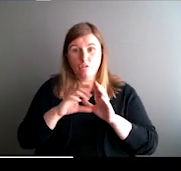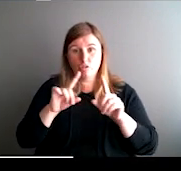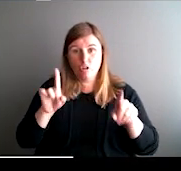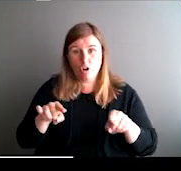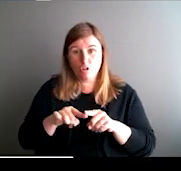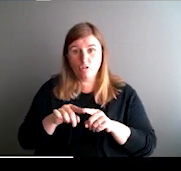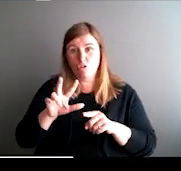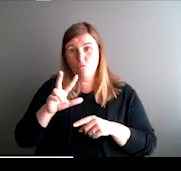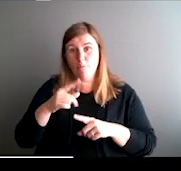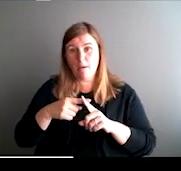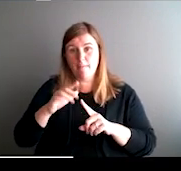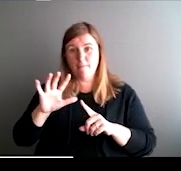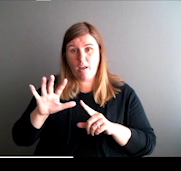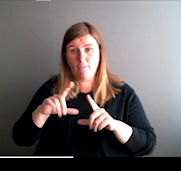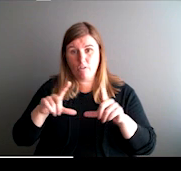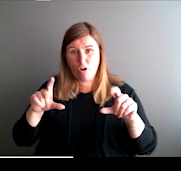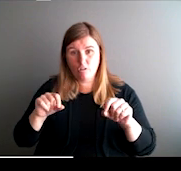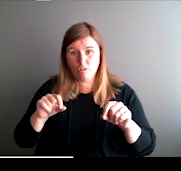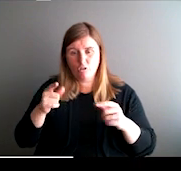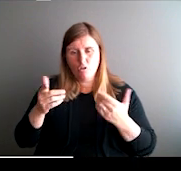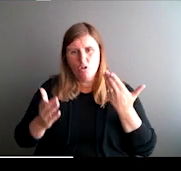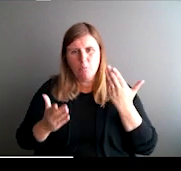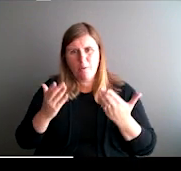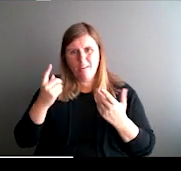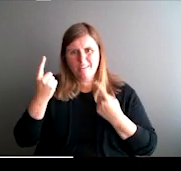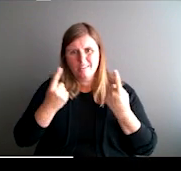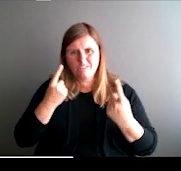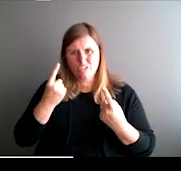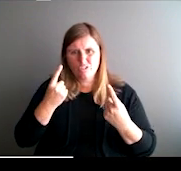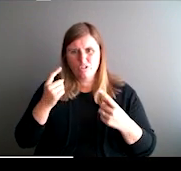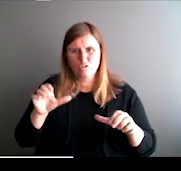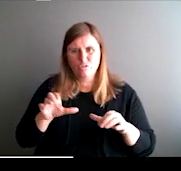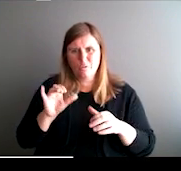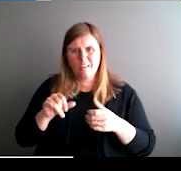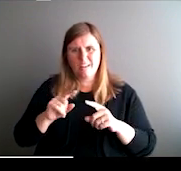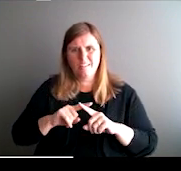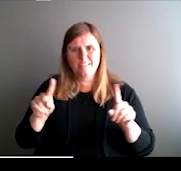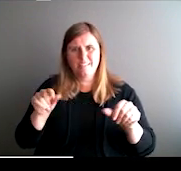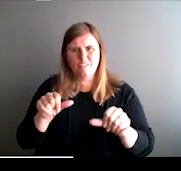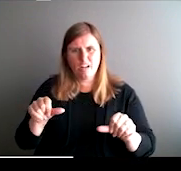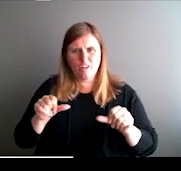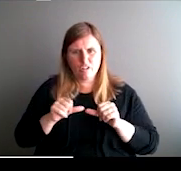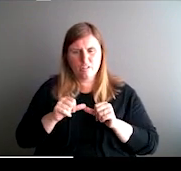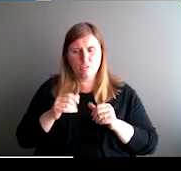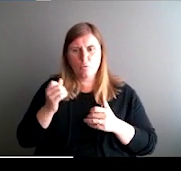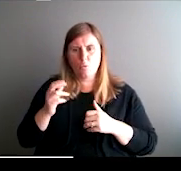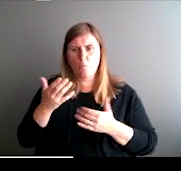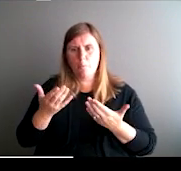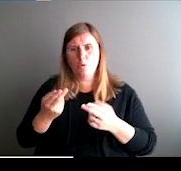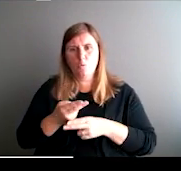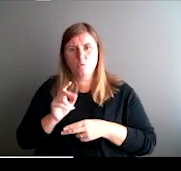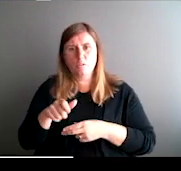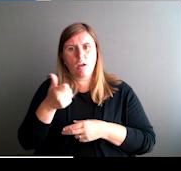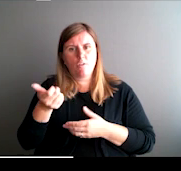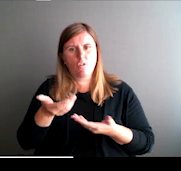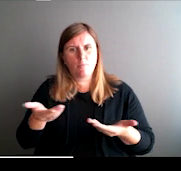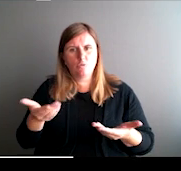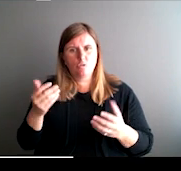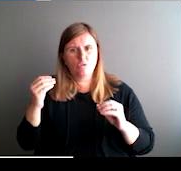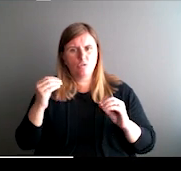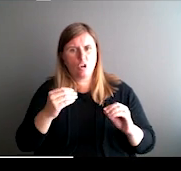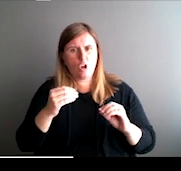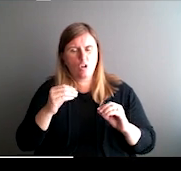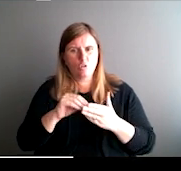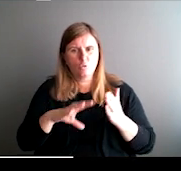and 3x5 cards, you might consider doing that in different areas or using other objects. You know, you've taught a student